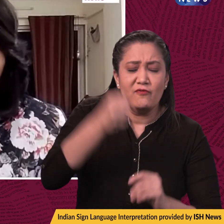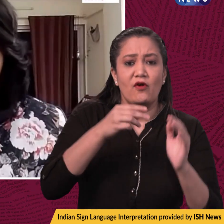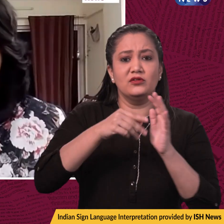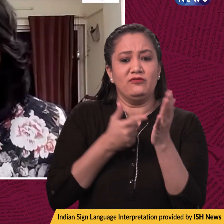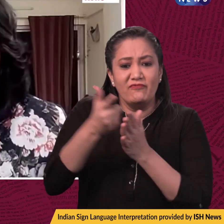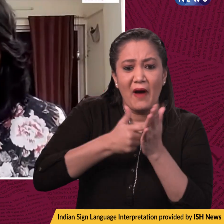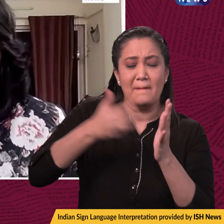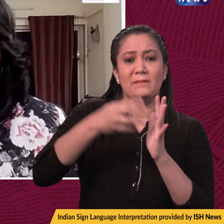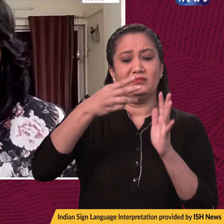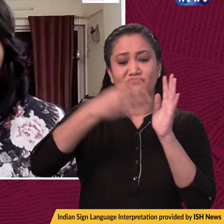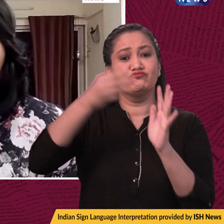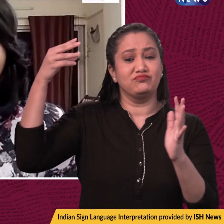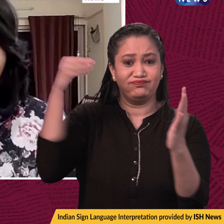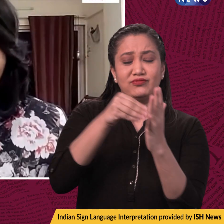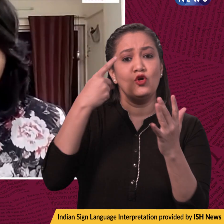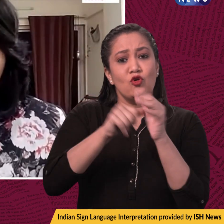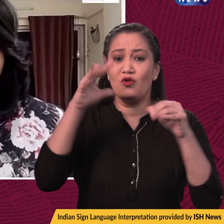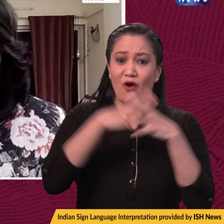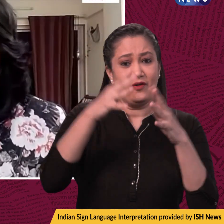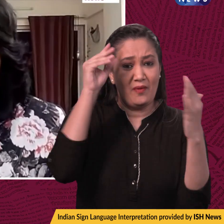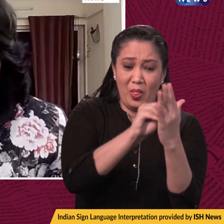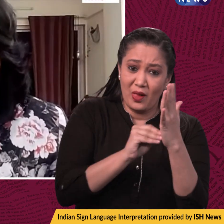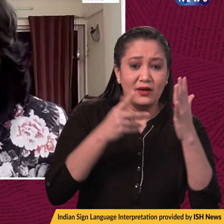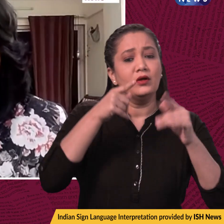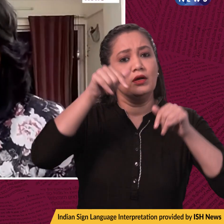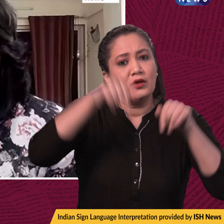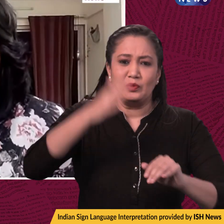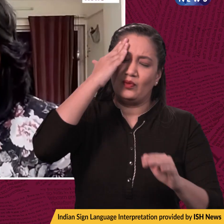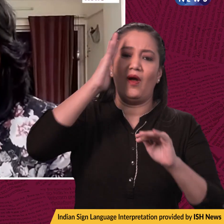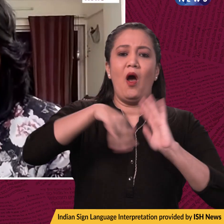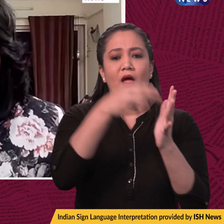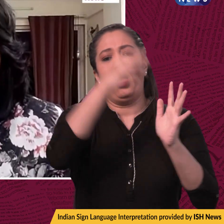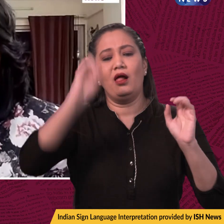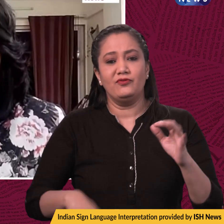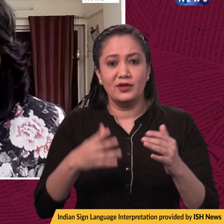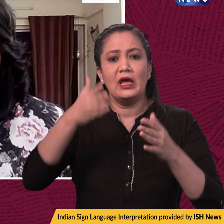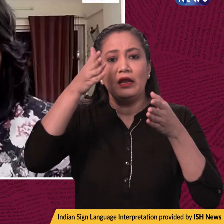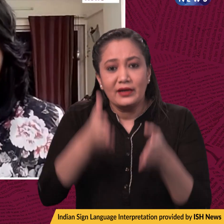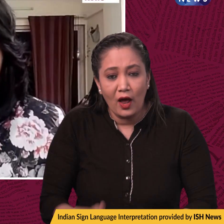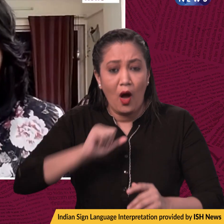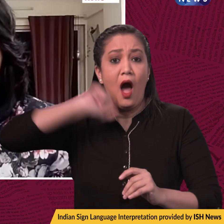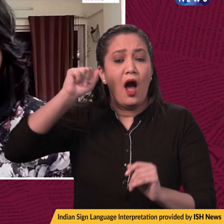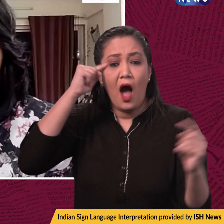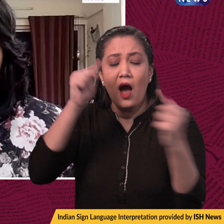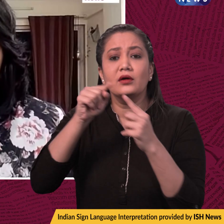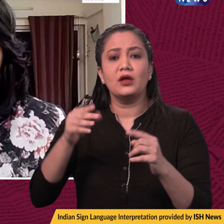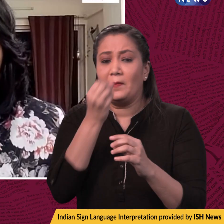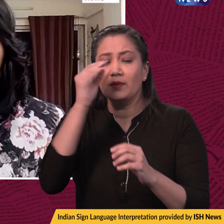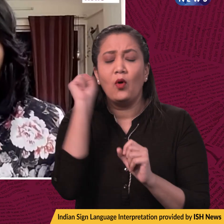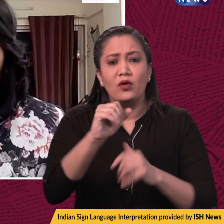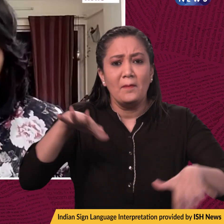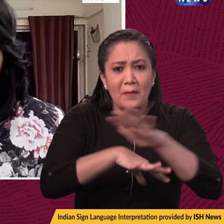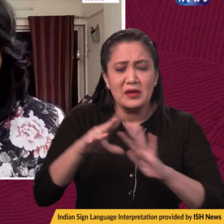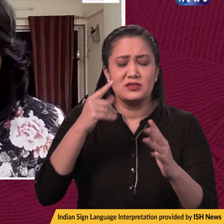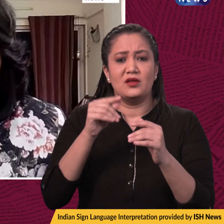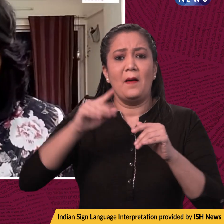farm laws. We all know what happened after that. Today, suspended while protesting against BJP making